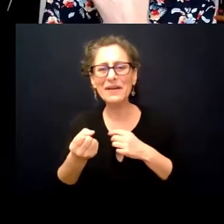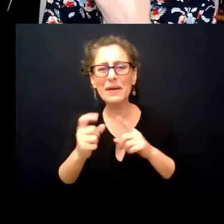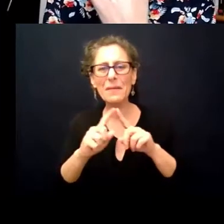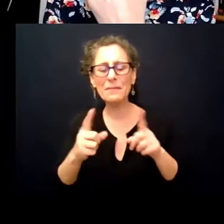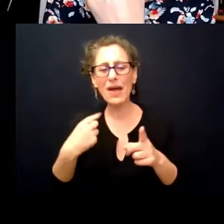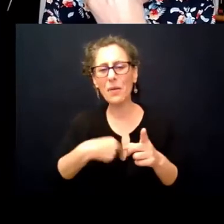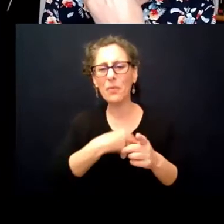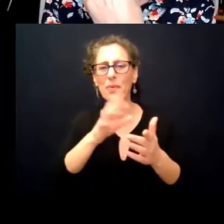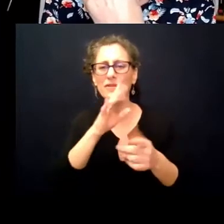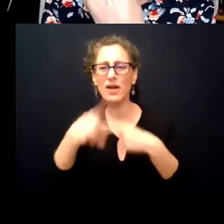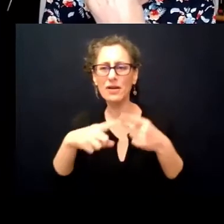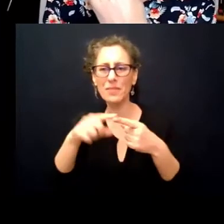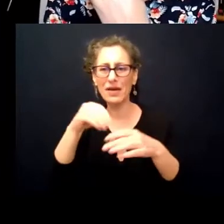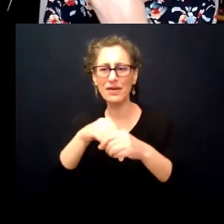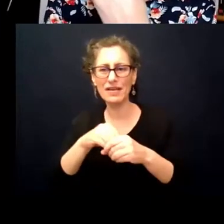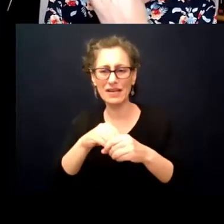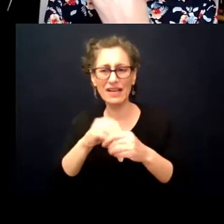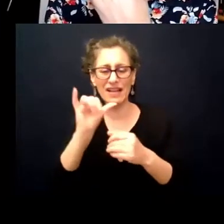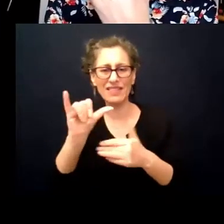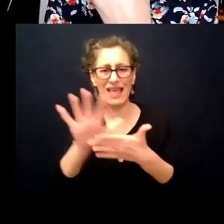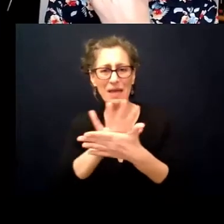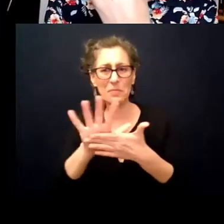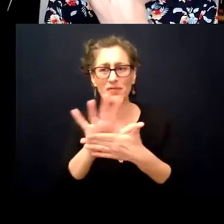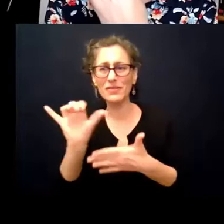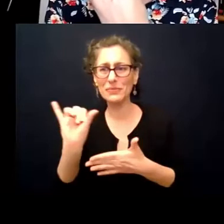about in the film too.